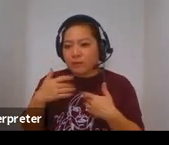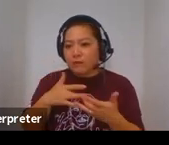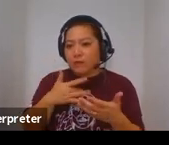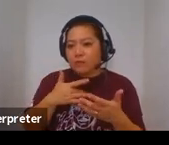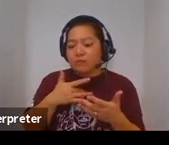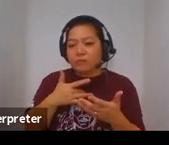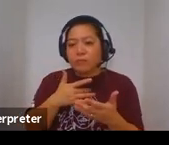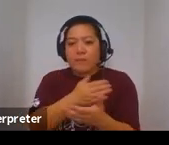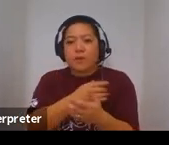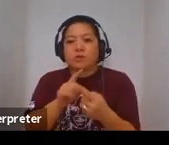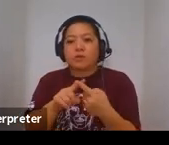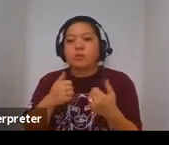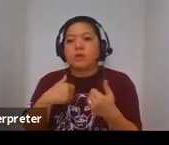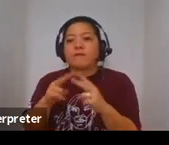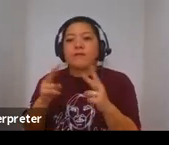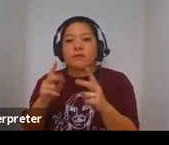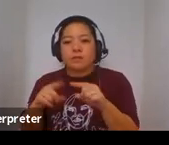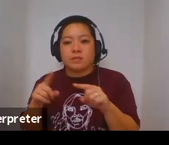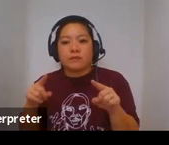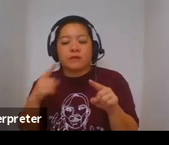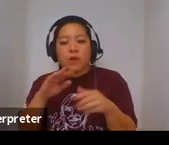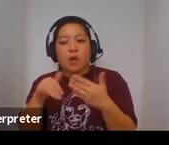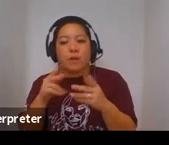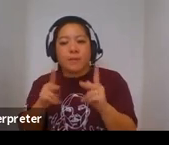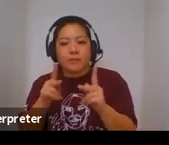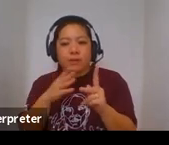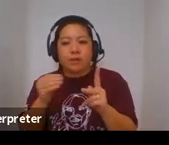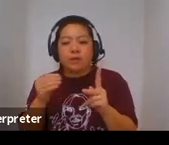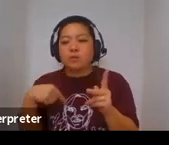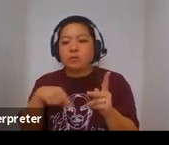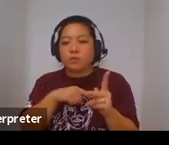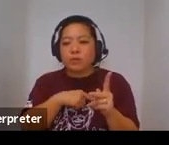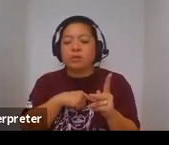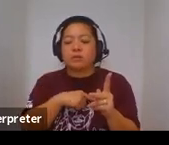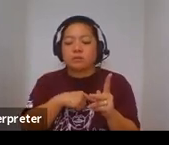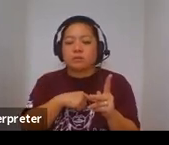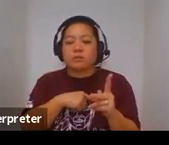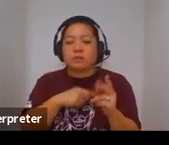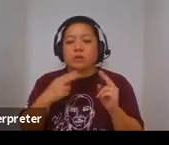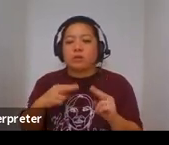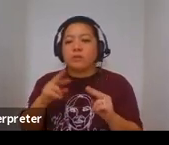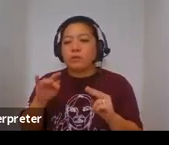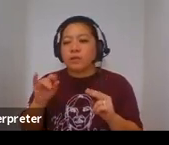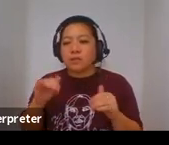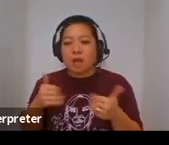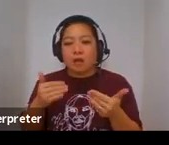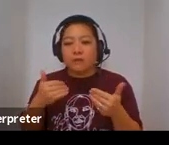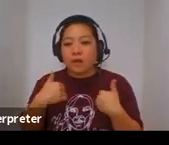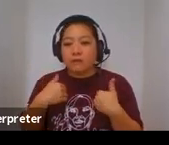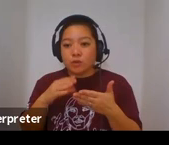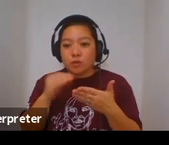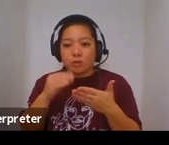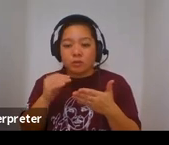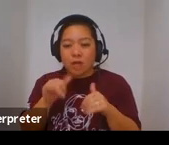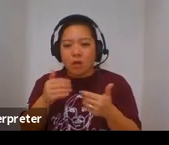own, you know, and they're going to be different for all people. And we, as the human race, have to learn how to read those cues